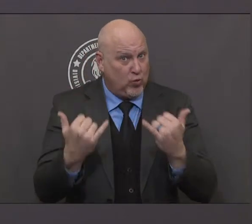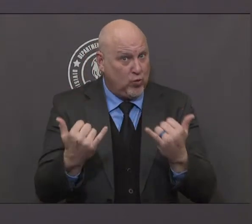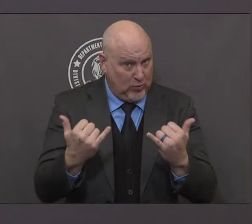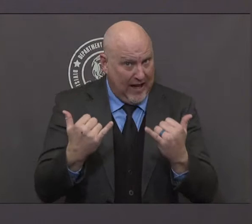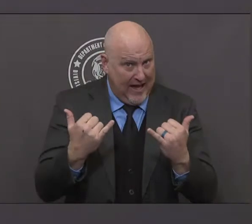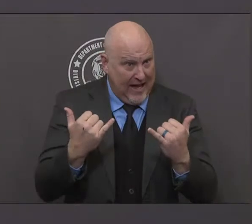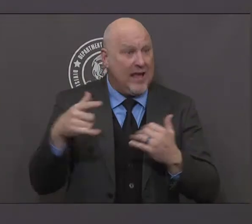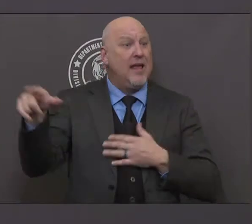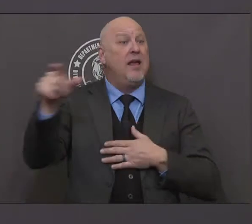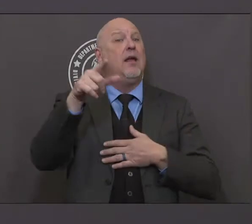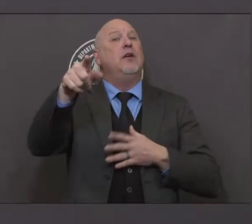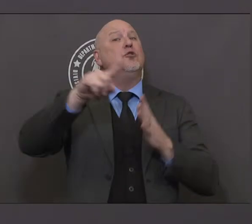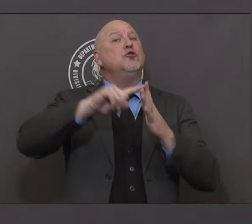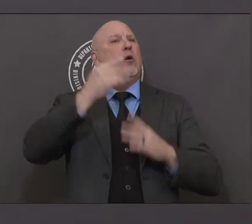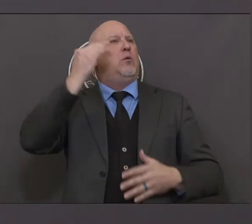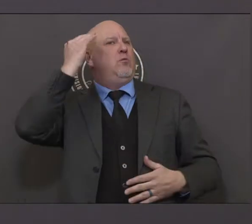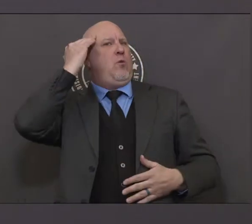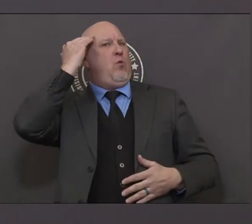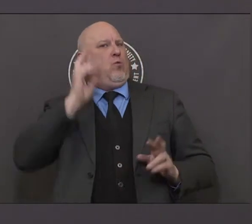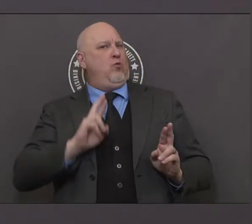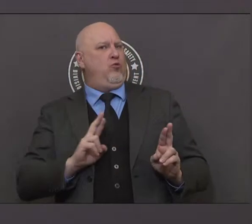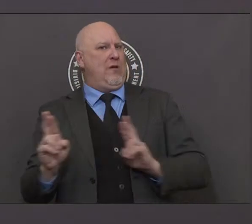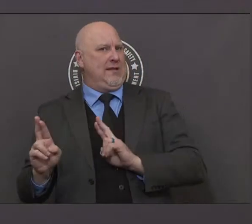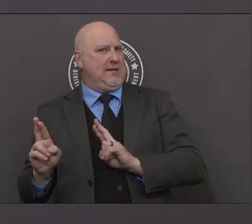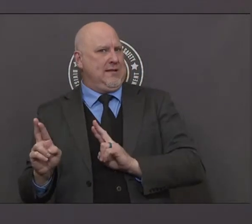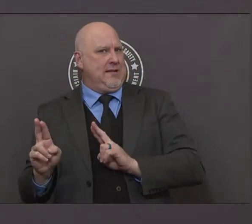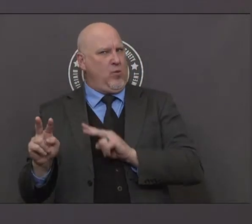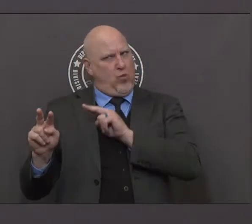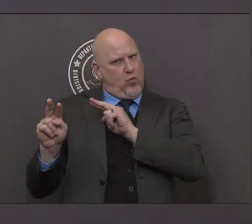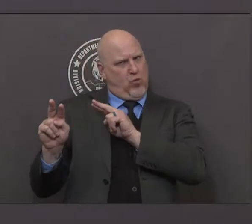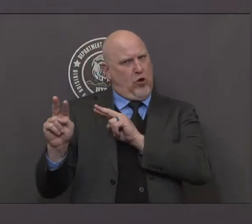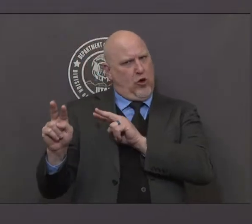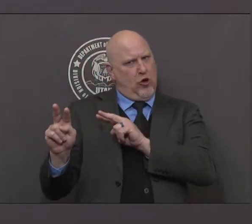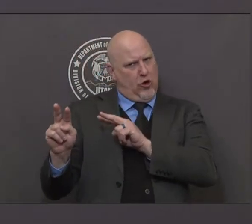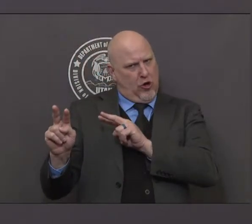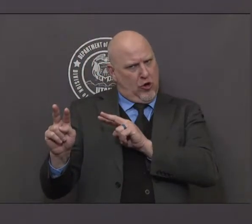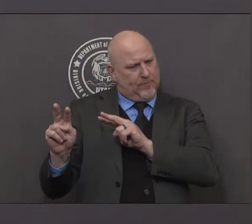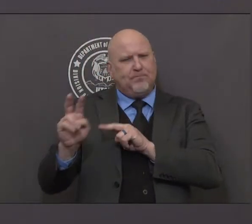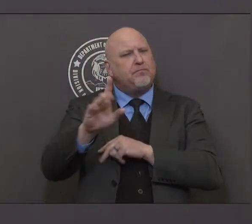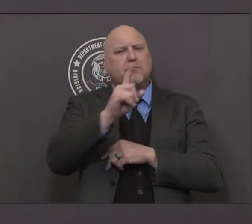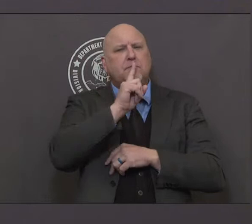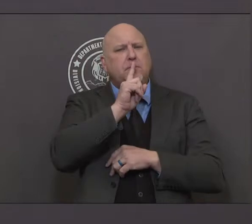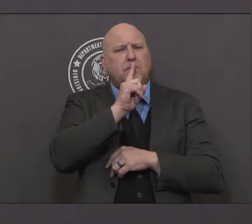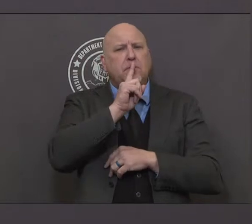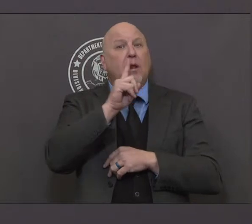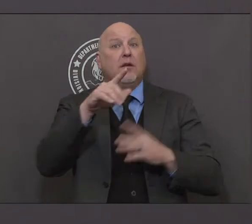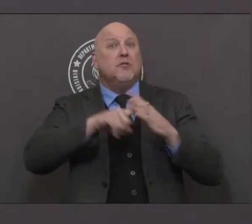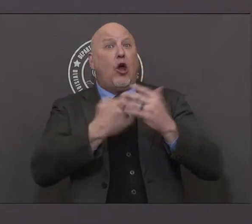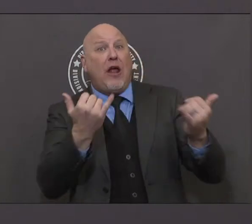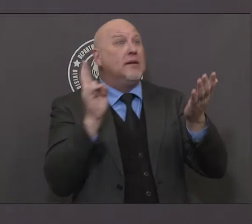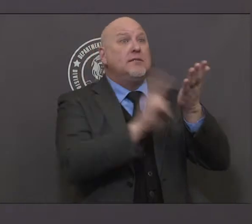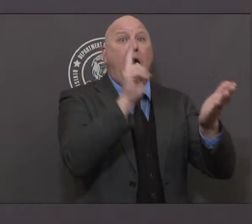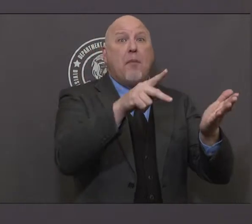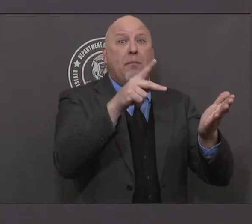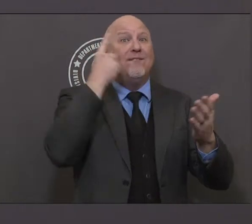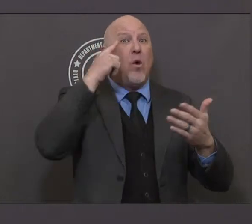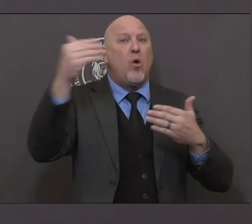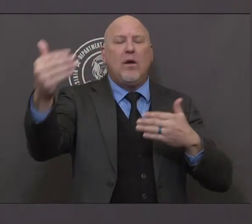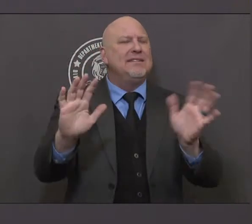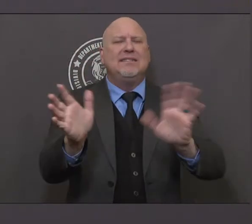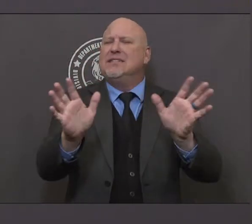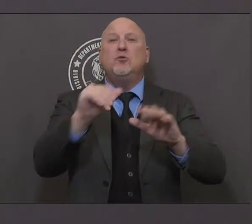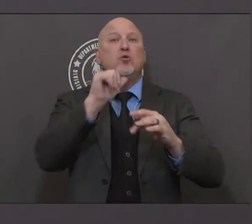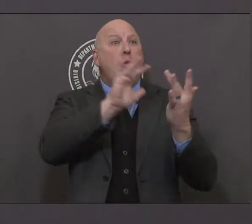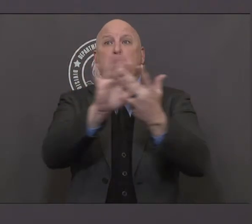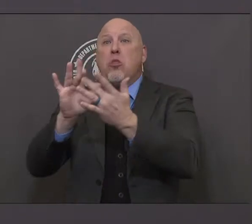on the list and when they'll be able to get their vaccines. Please do not contact your local health department right now. This